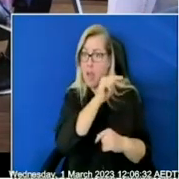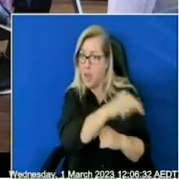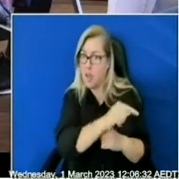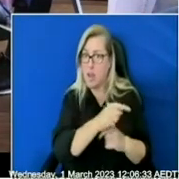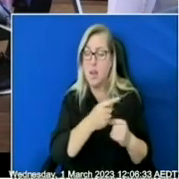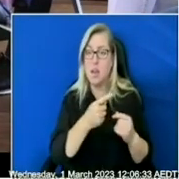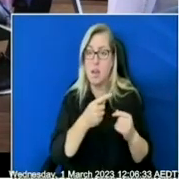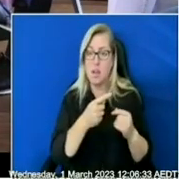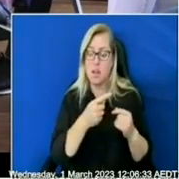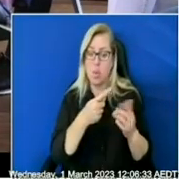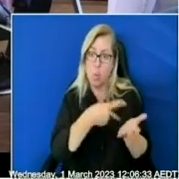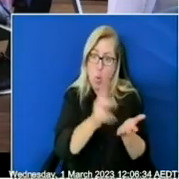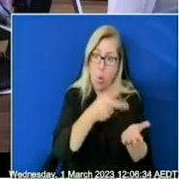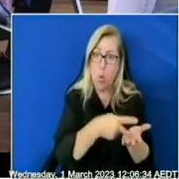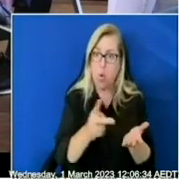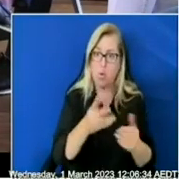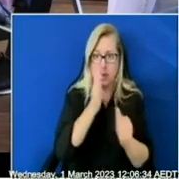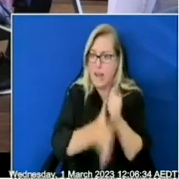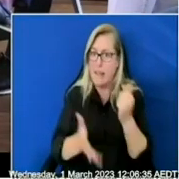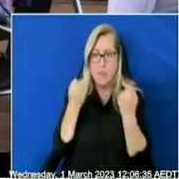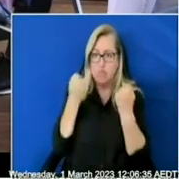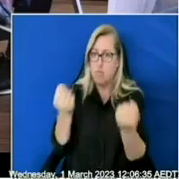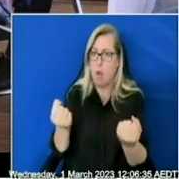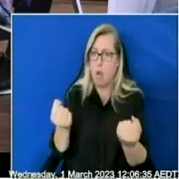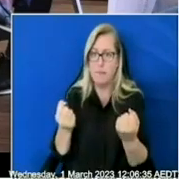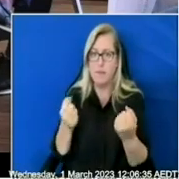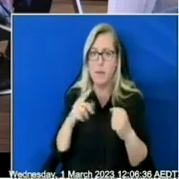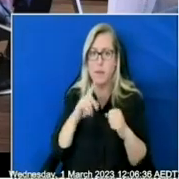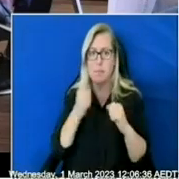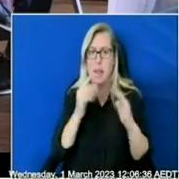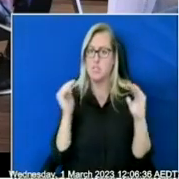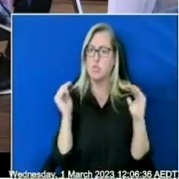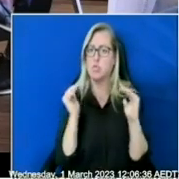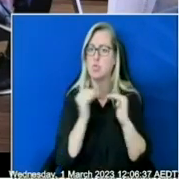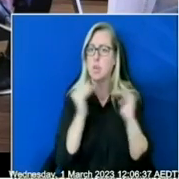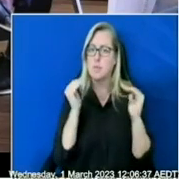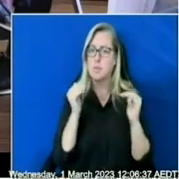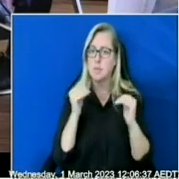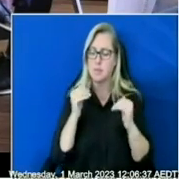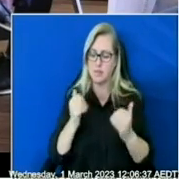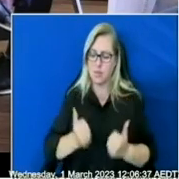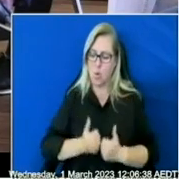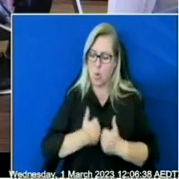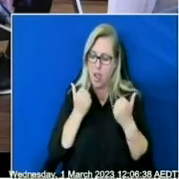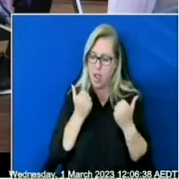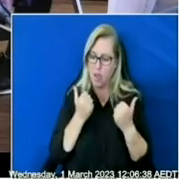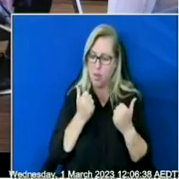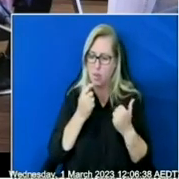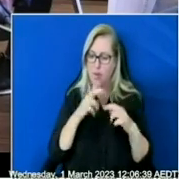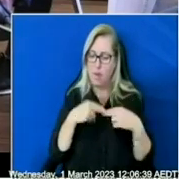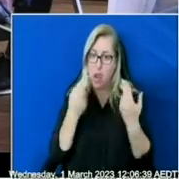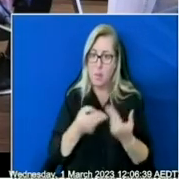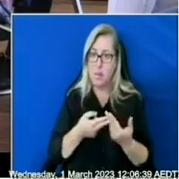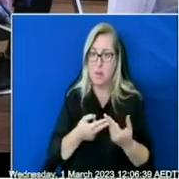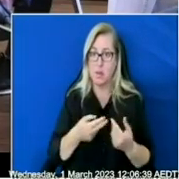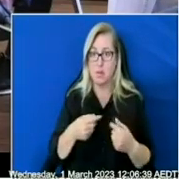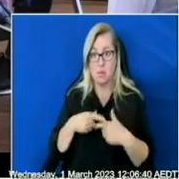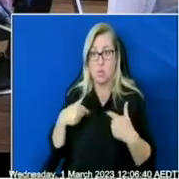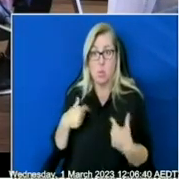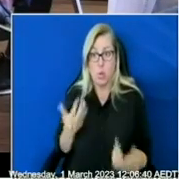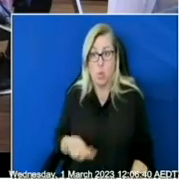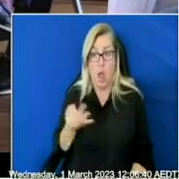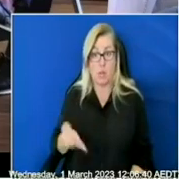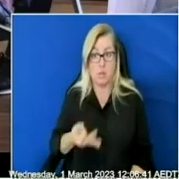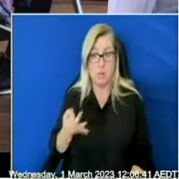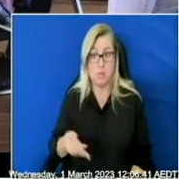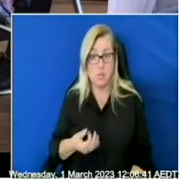but, yeah, the justice for our family. We'll just wait for it. And what our lives would have been like if they lived